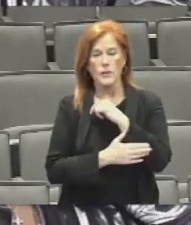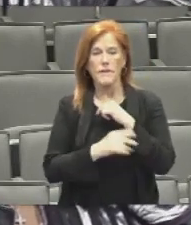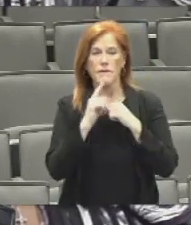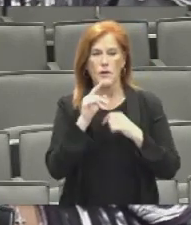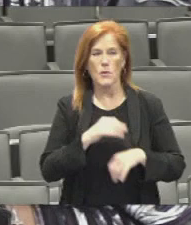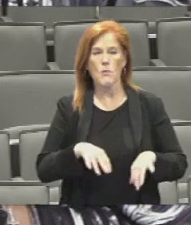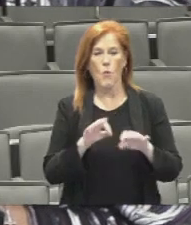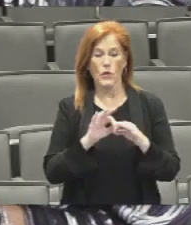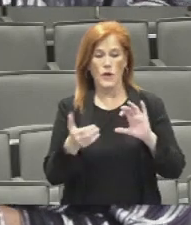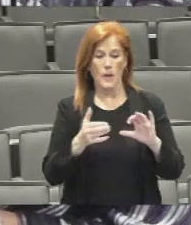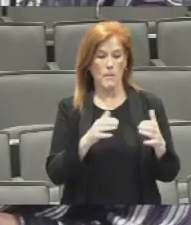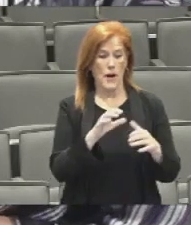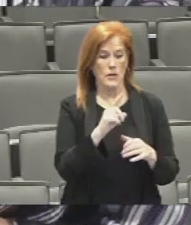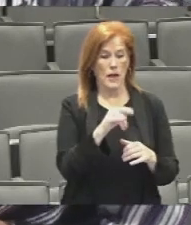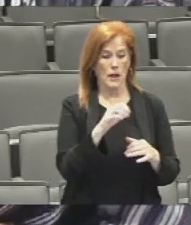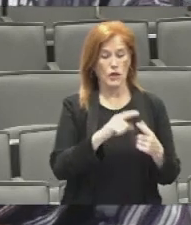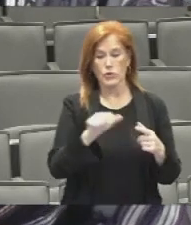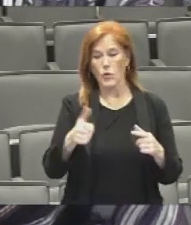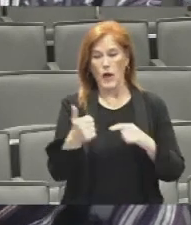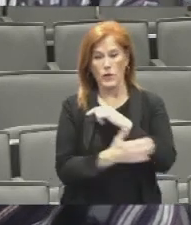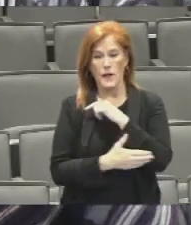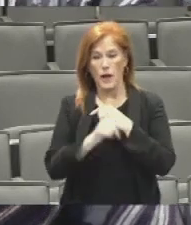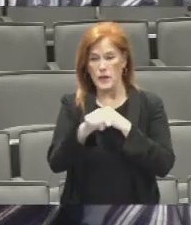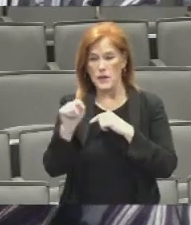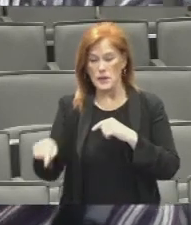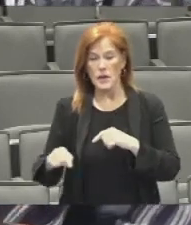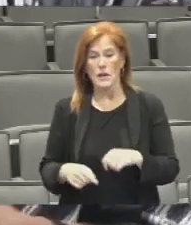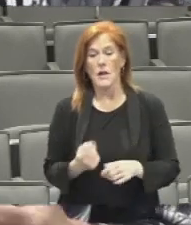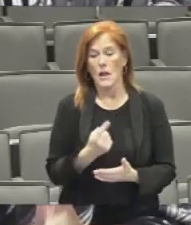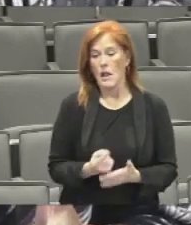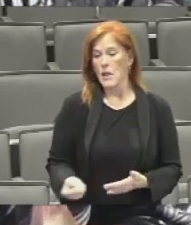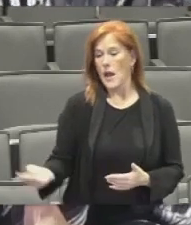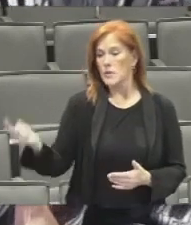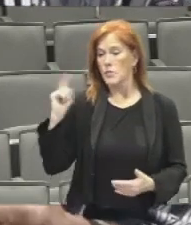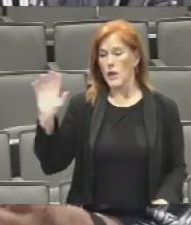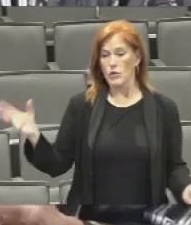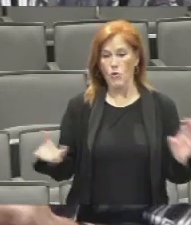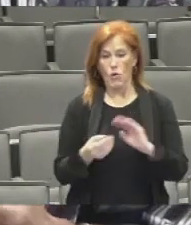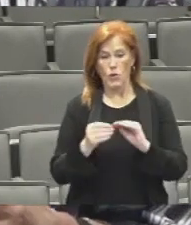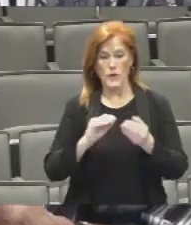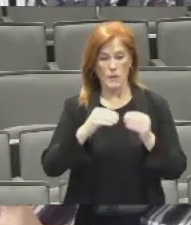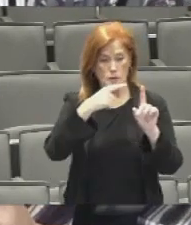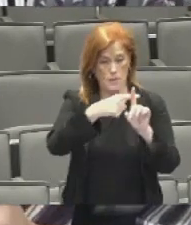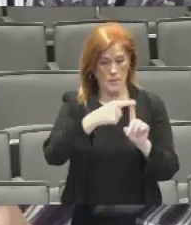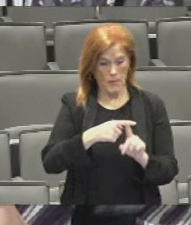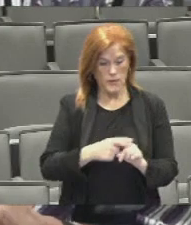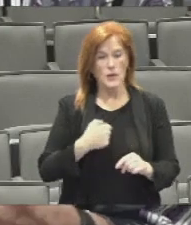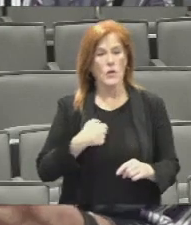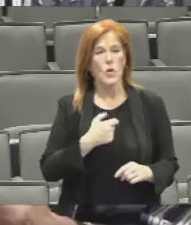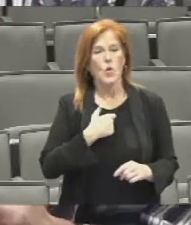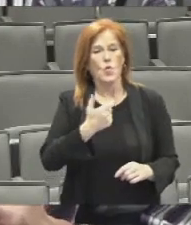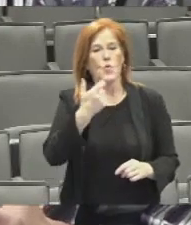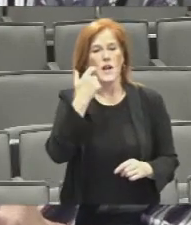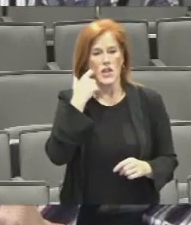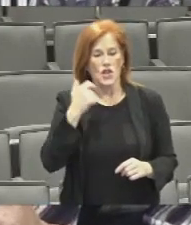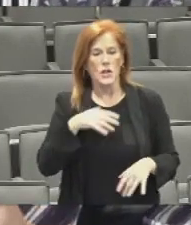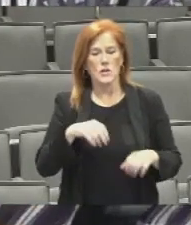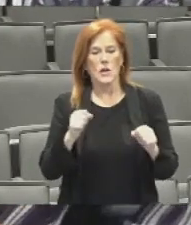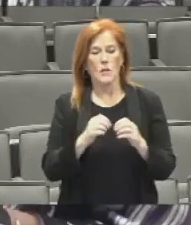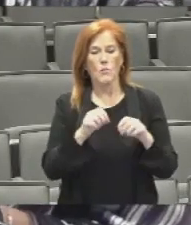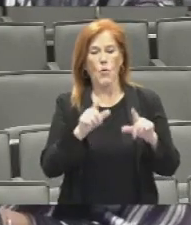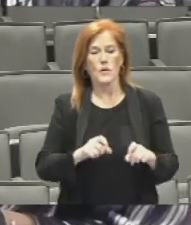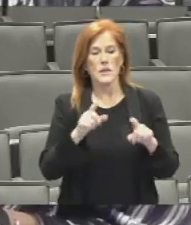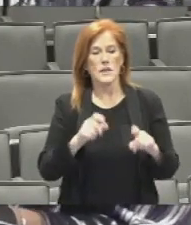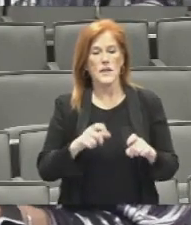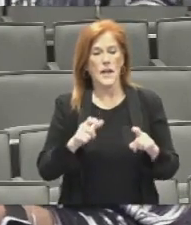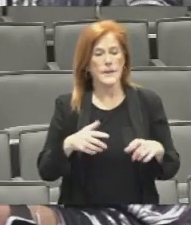that. When we look at the positivity rate last week, I just told you we have done more testing, and what does more testing do?